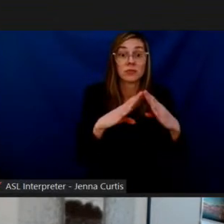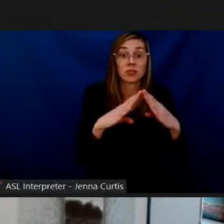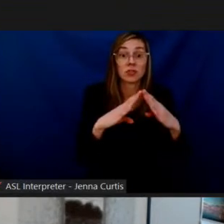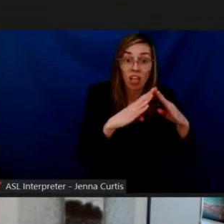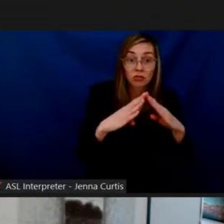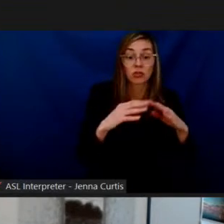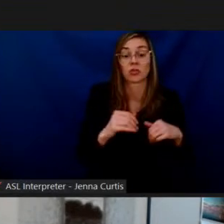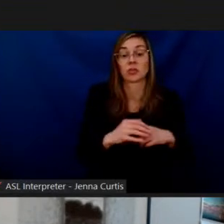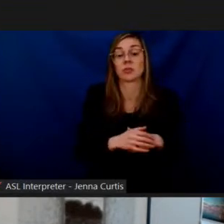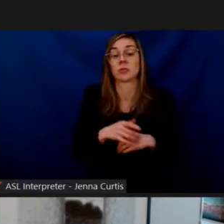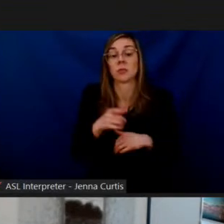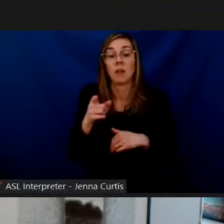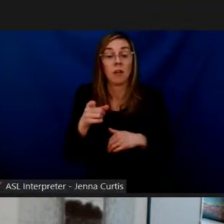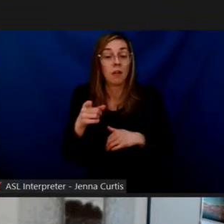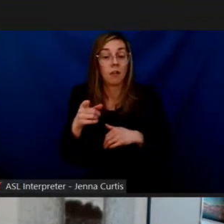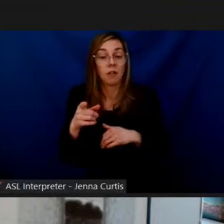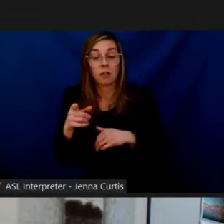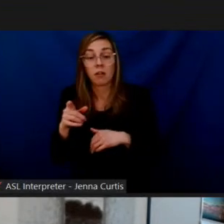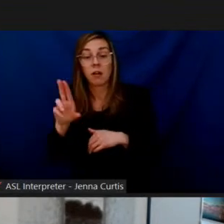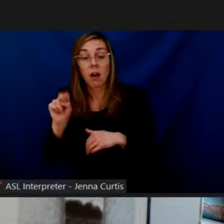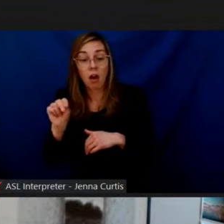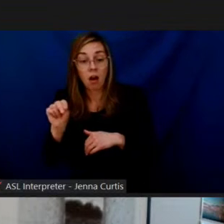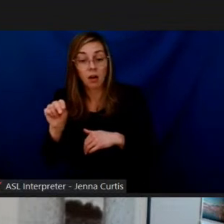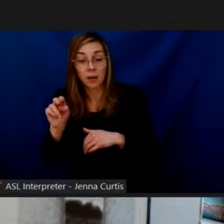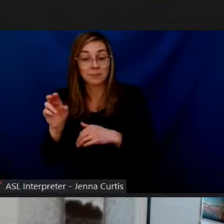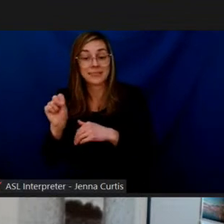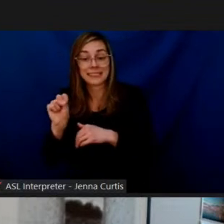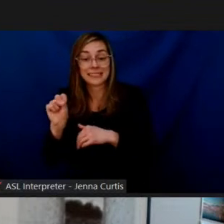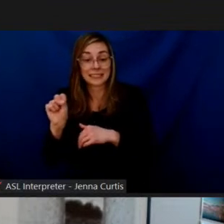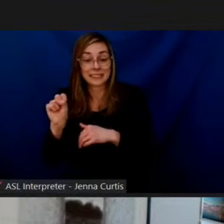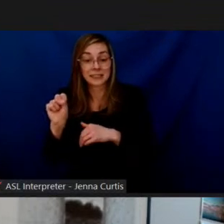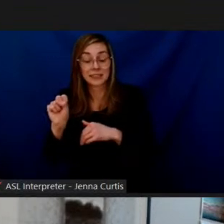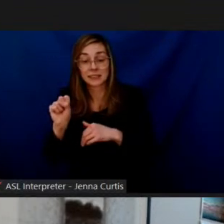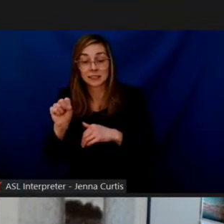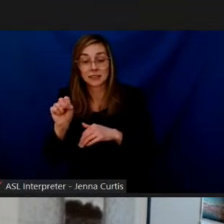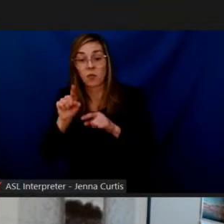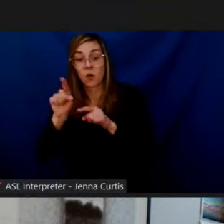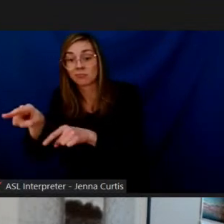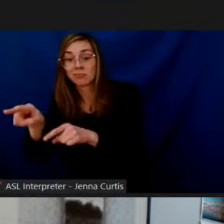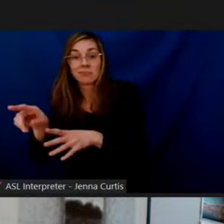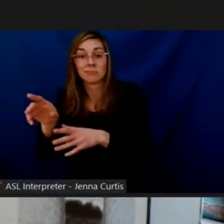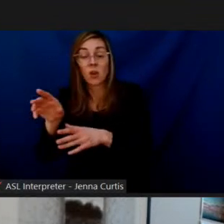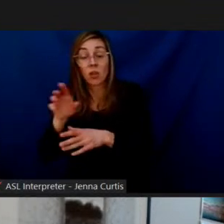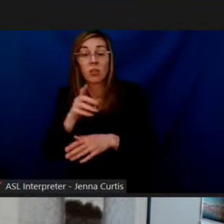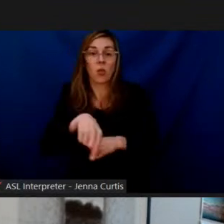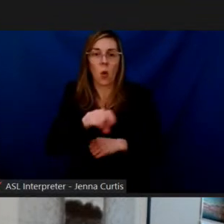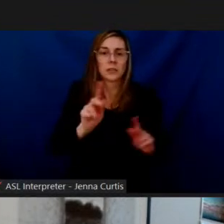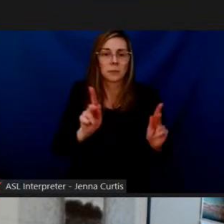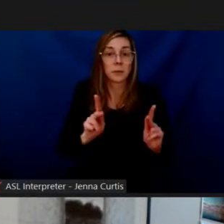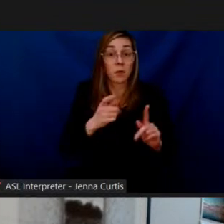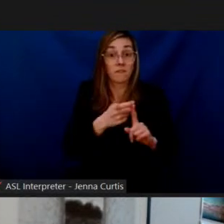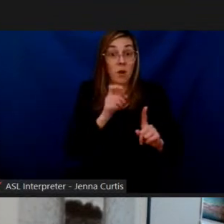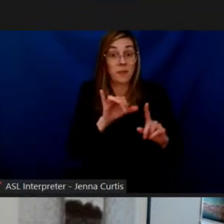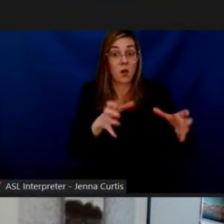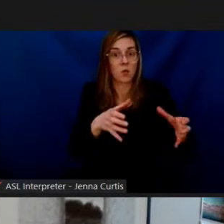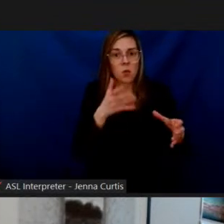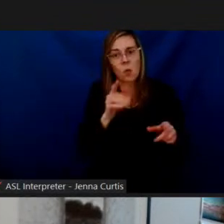with services or benefits to which they're eligible but may not even know about. And certainly the work